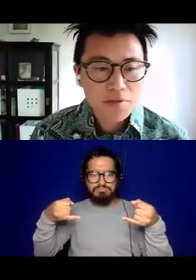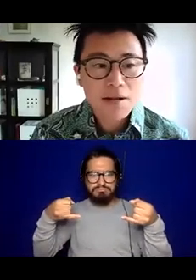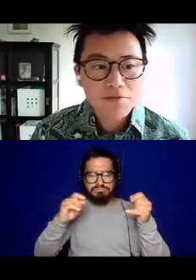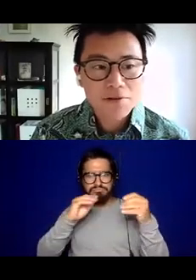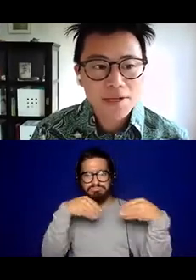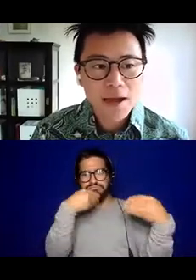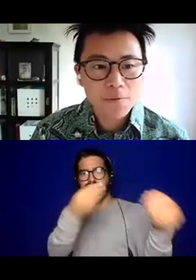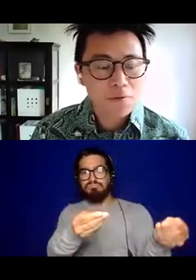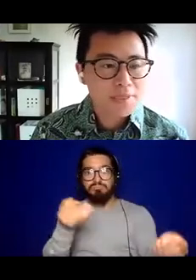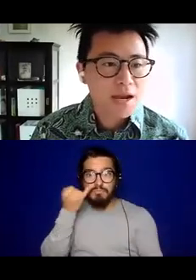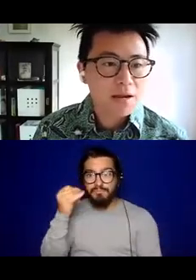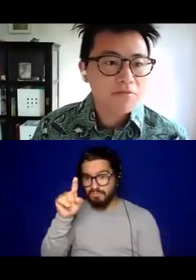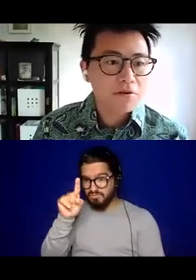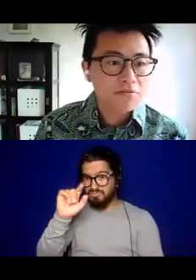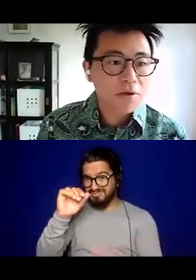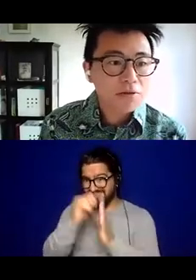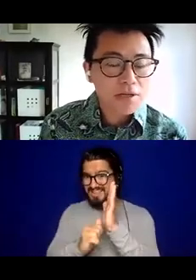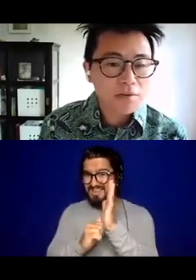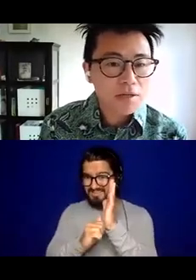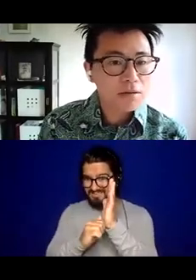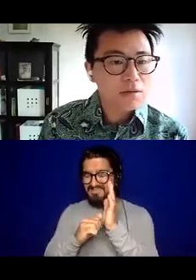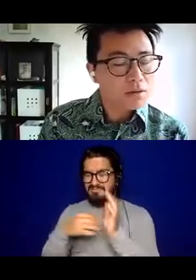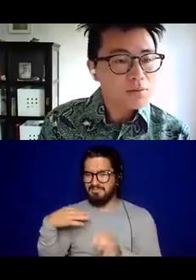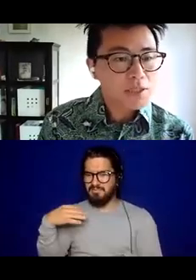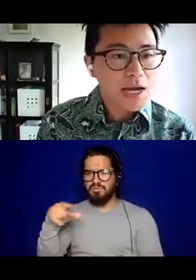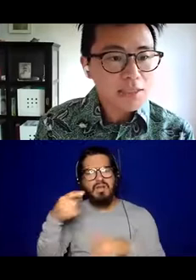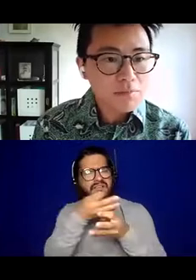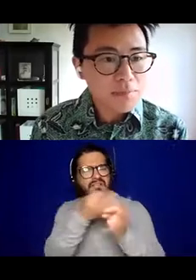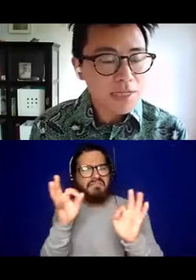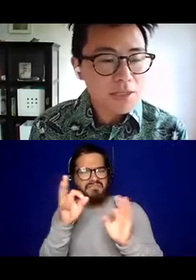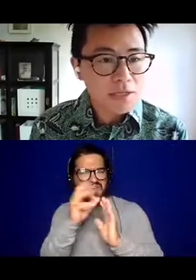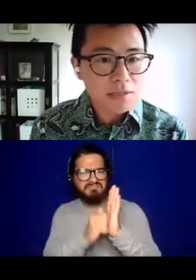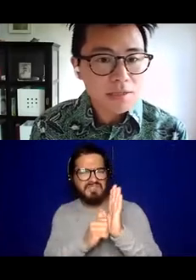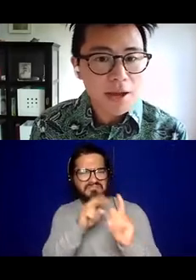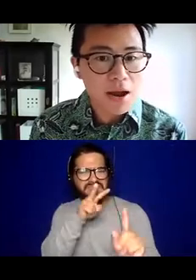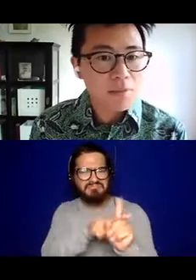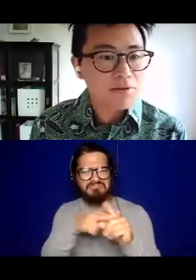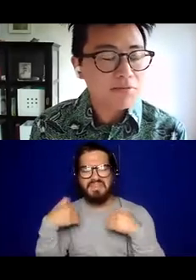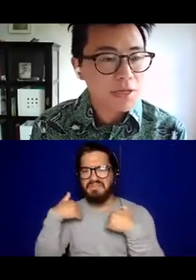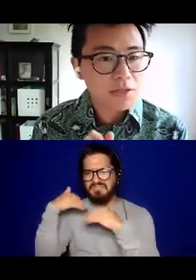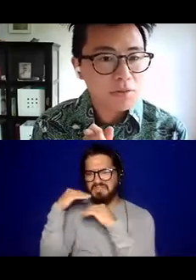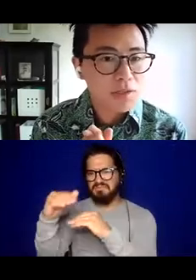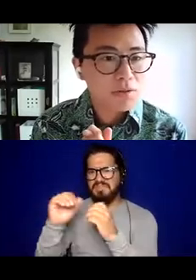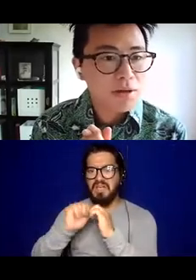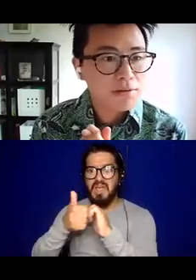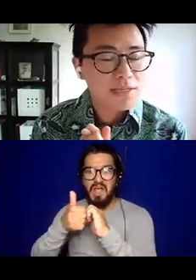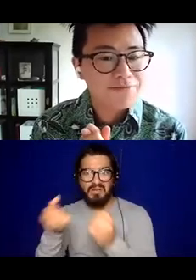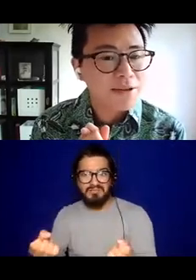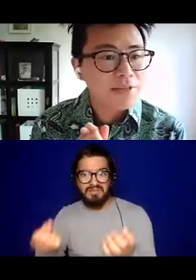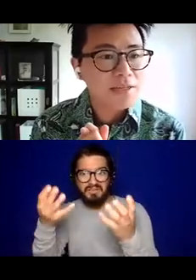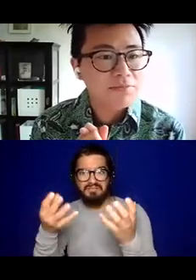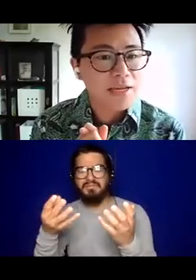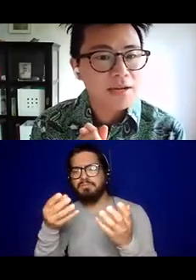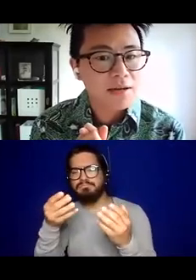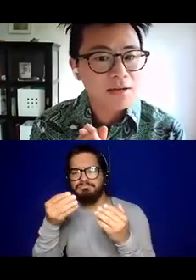If you sign up for an account, you can sign up for free Treasurit, which has some limitations about how much information you can store. I think it's